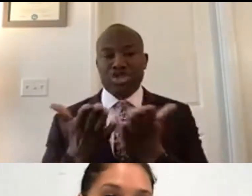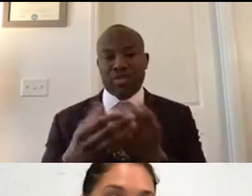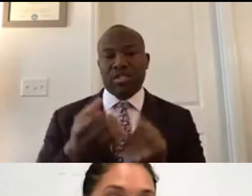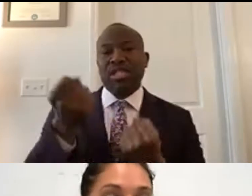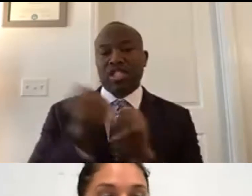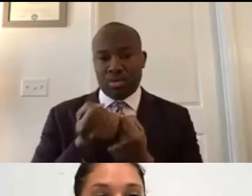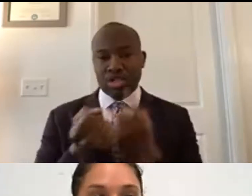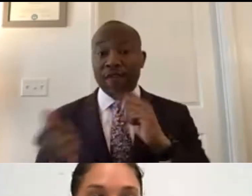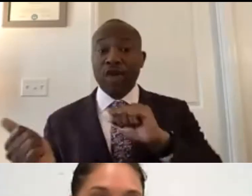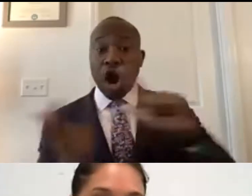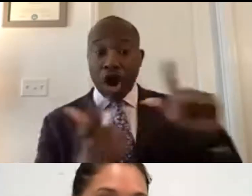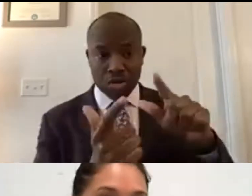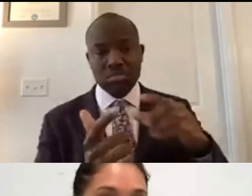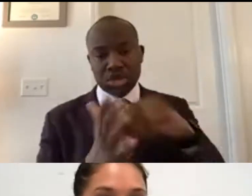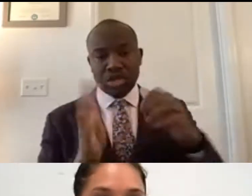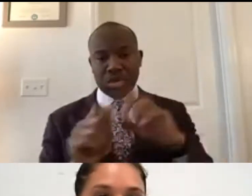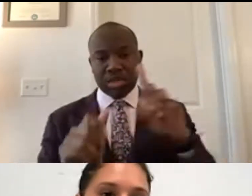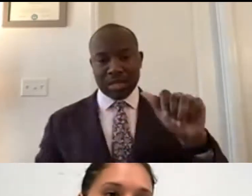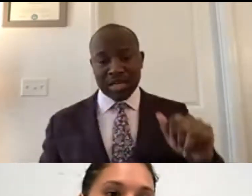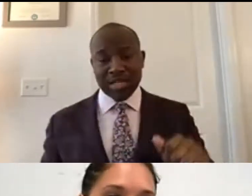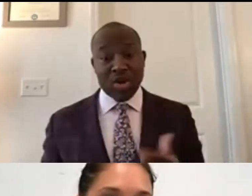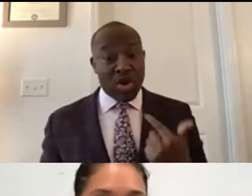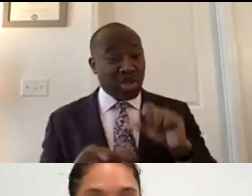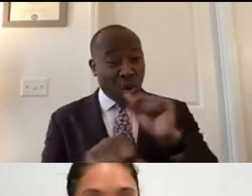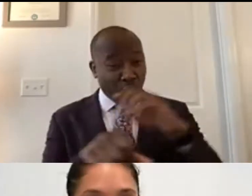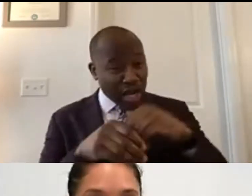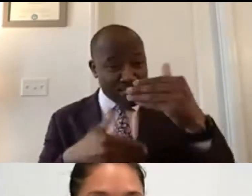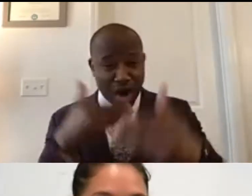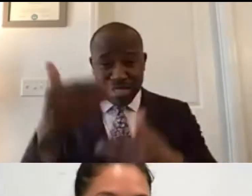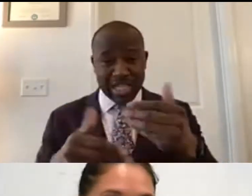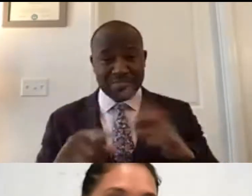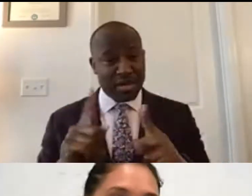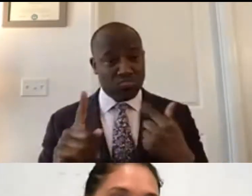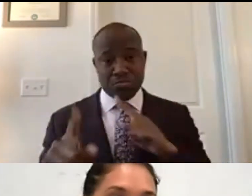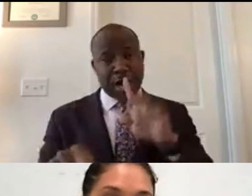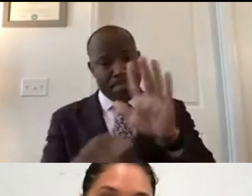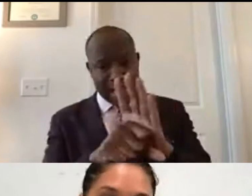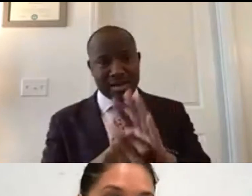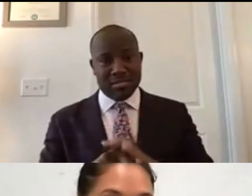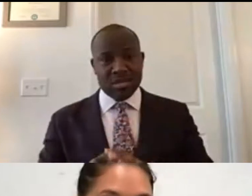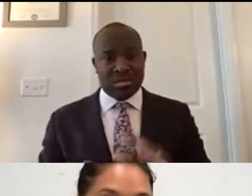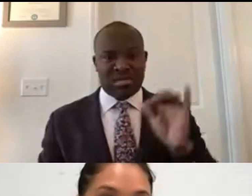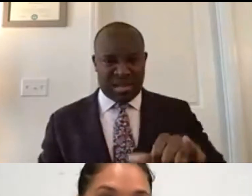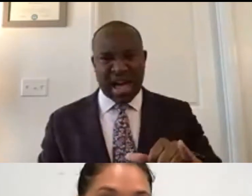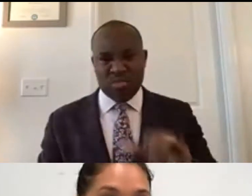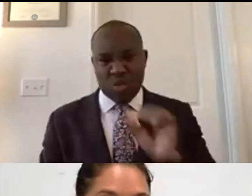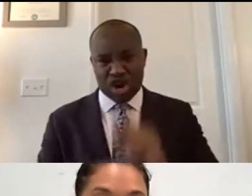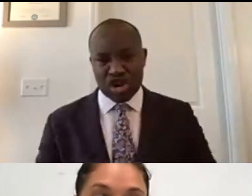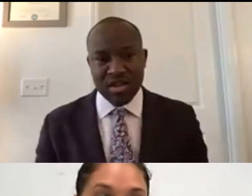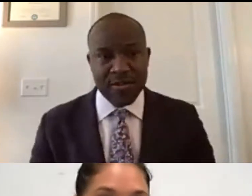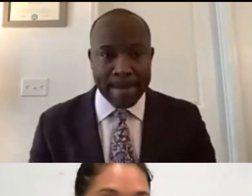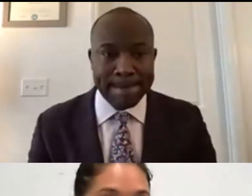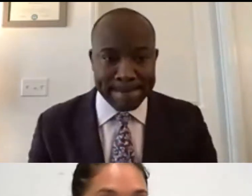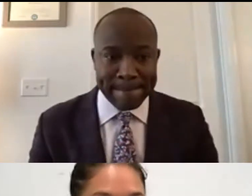with the facilities and better provide the services and support for all students with disabilities. And it's a work in progress, but we are